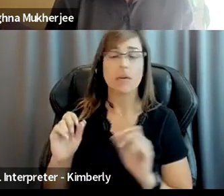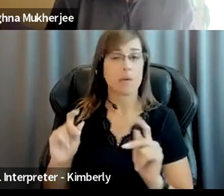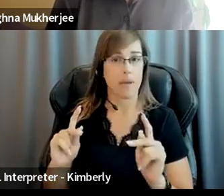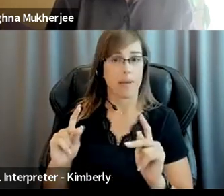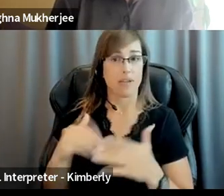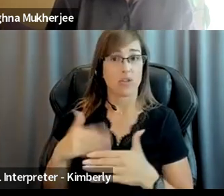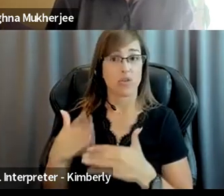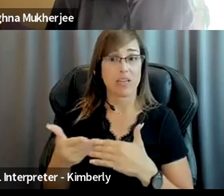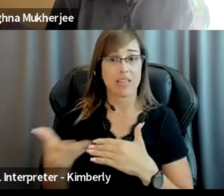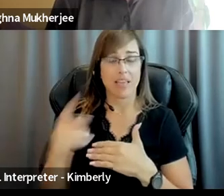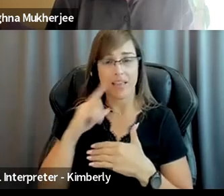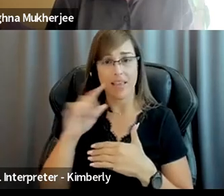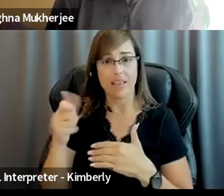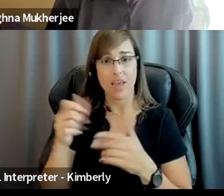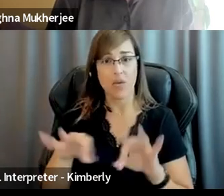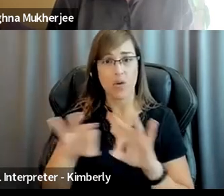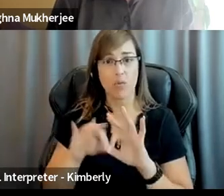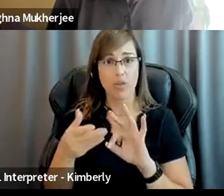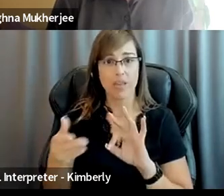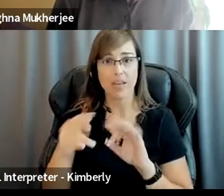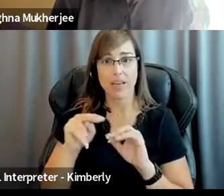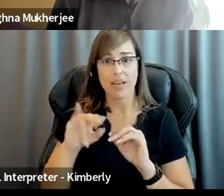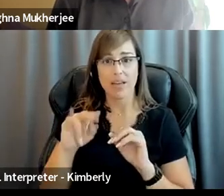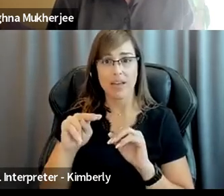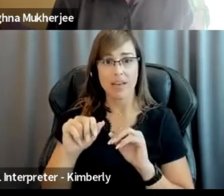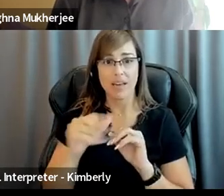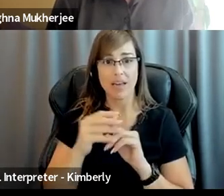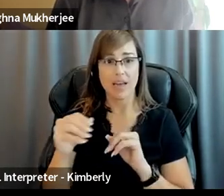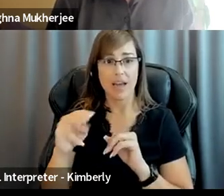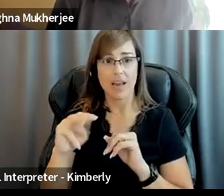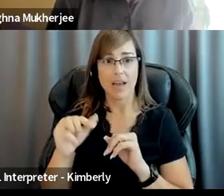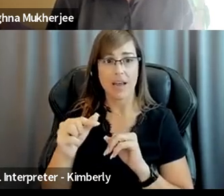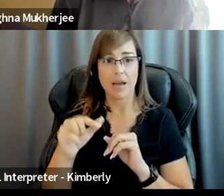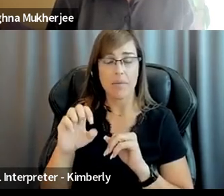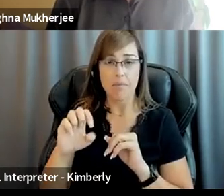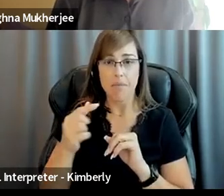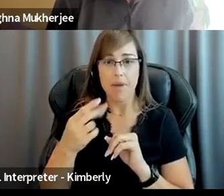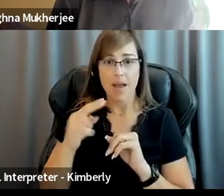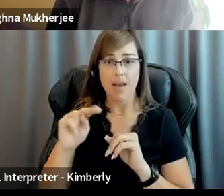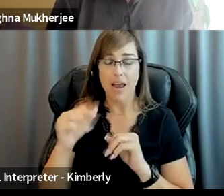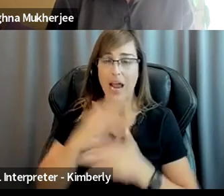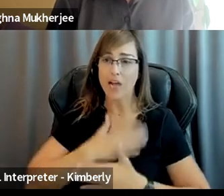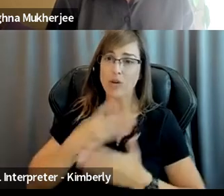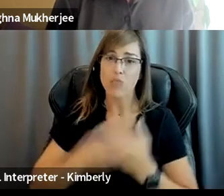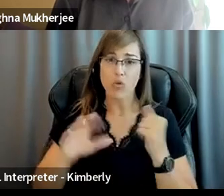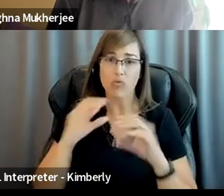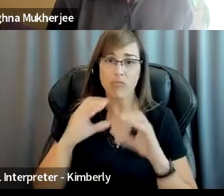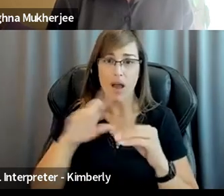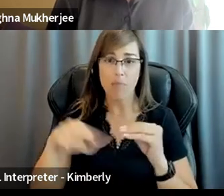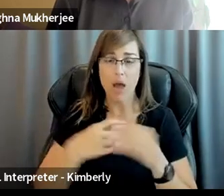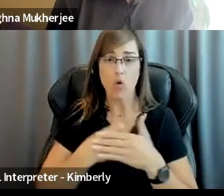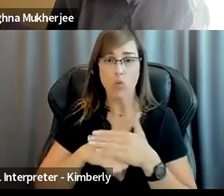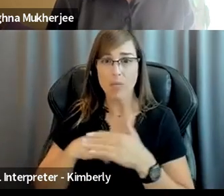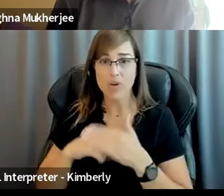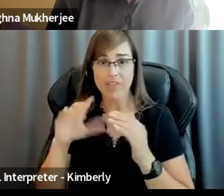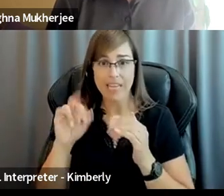The next thing, I think the other important thing is that Nina and Meghna, I really enjoyed both of your conversations about reproductive care, reproductive